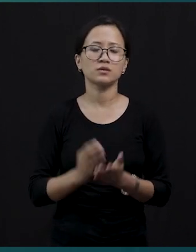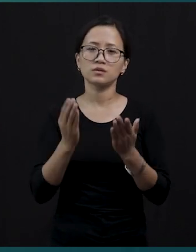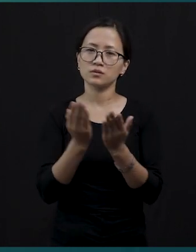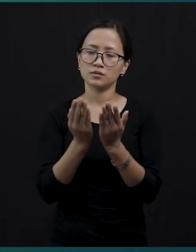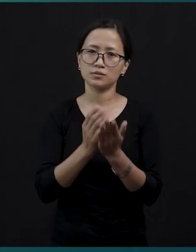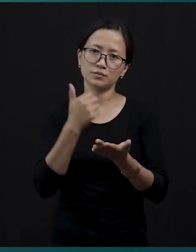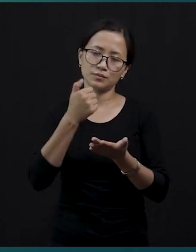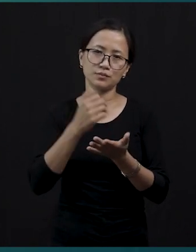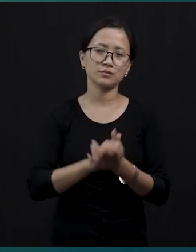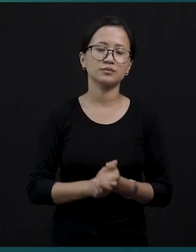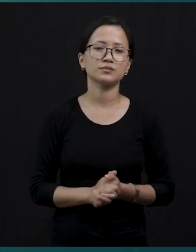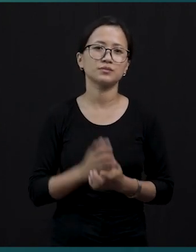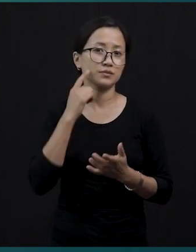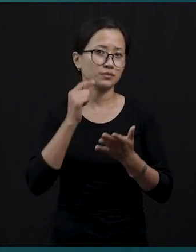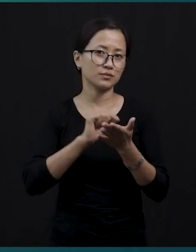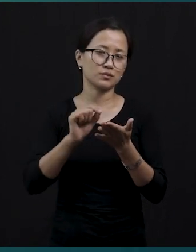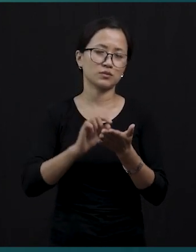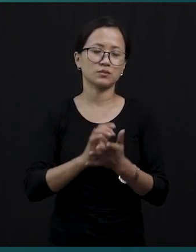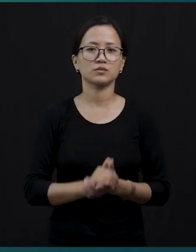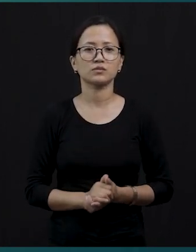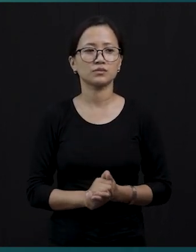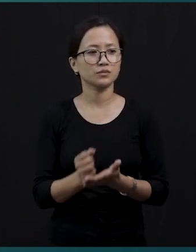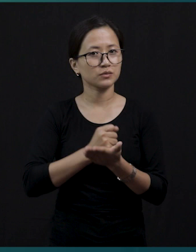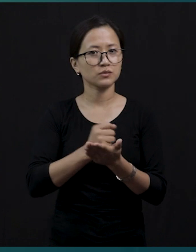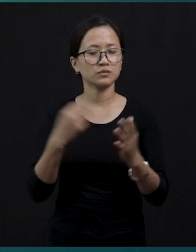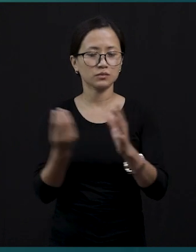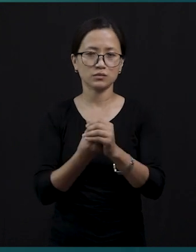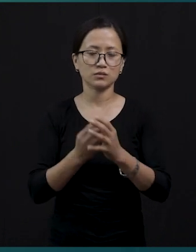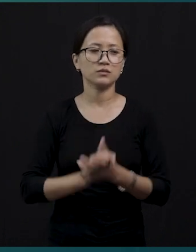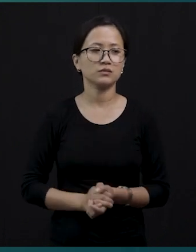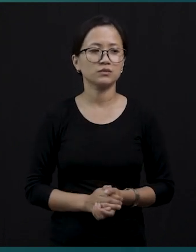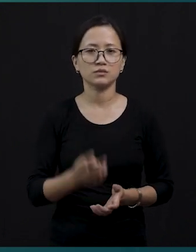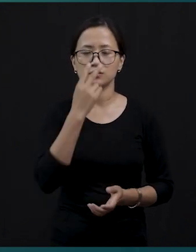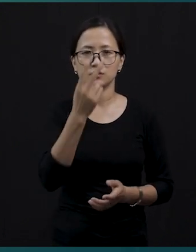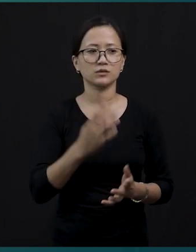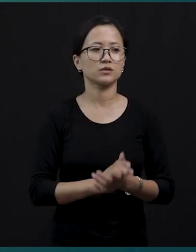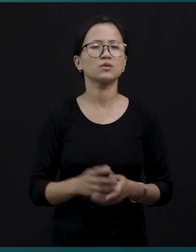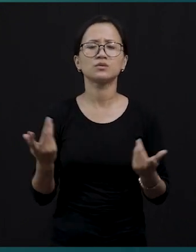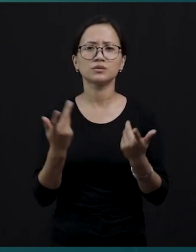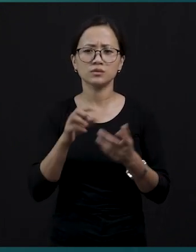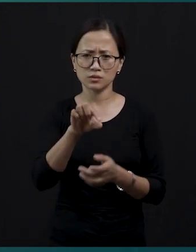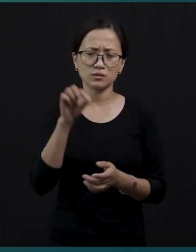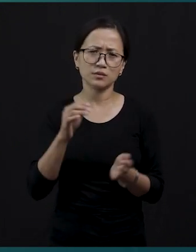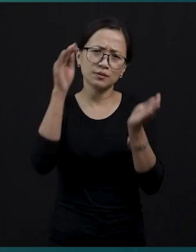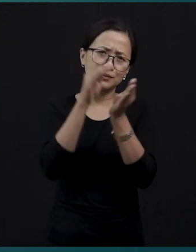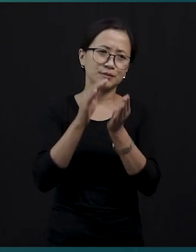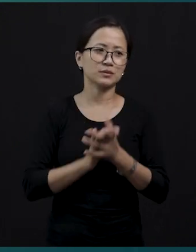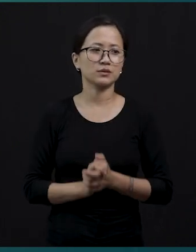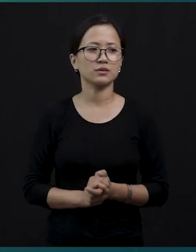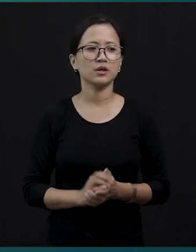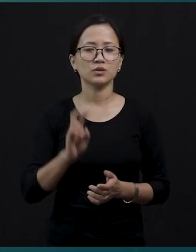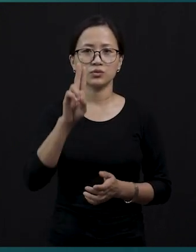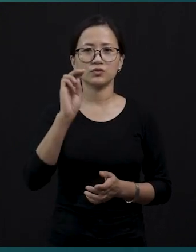your book and pen, pencil. Let's try together. Okay, so let's see which is the smallest number. Okay,